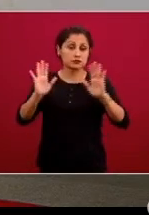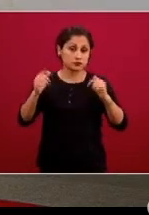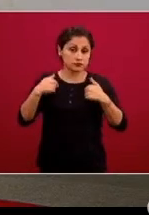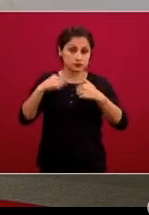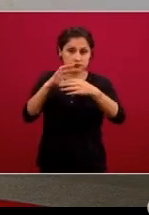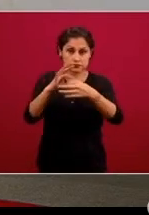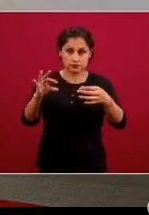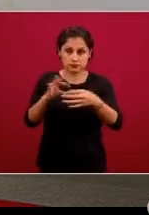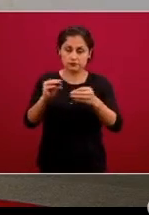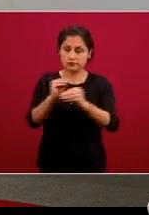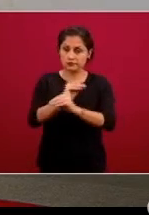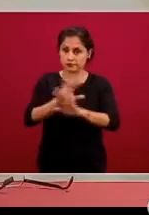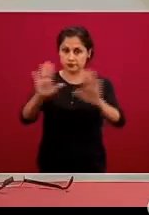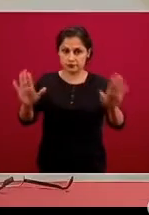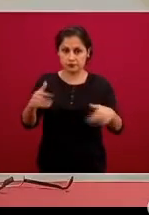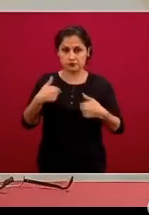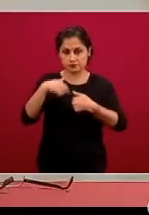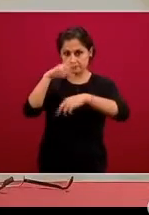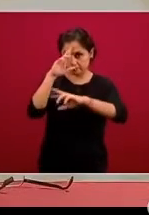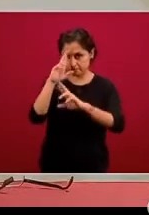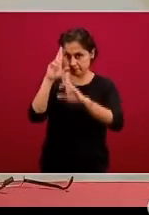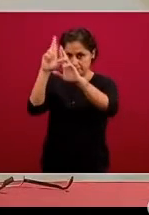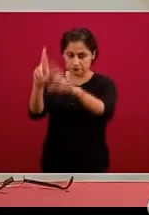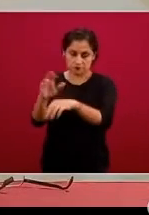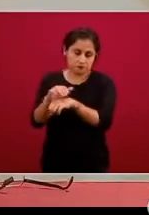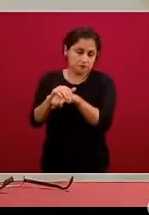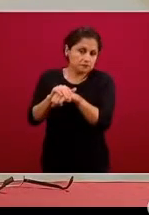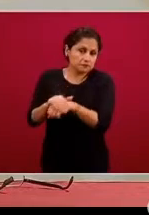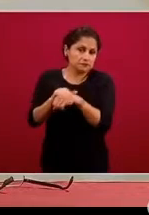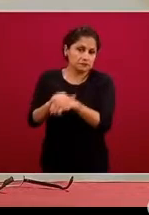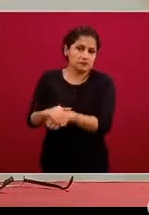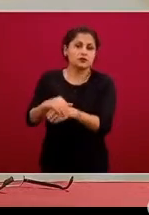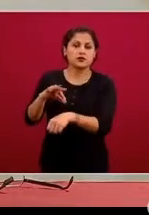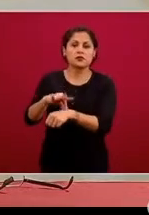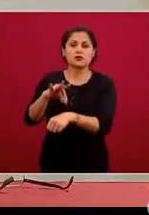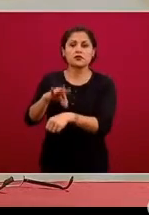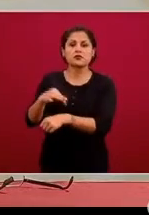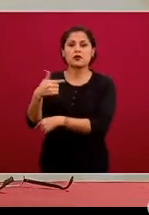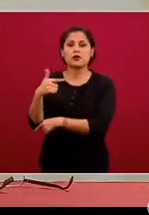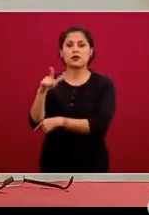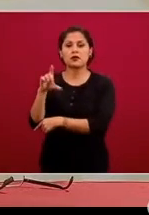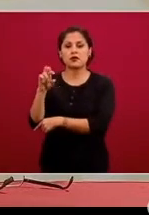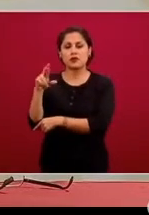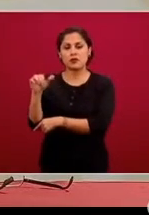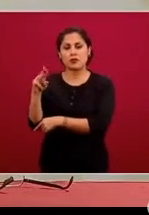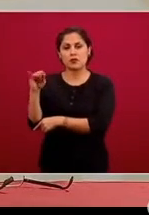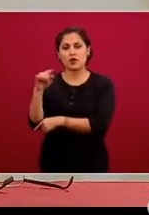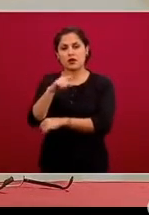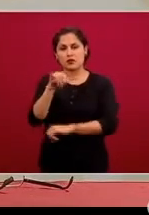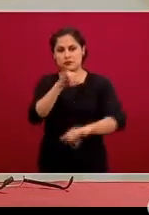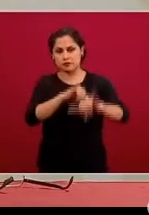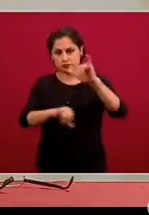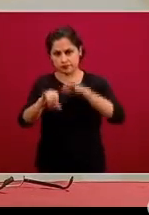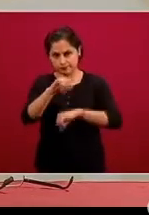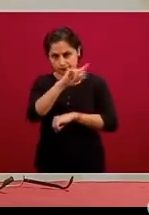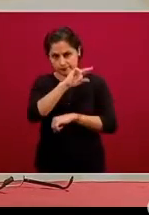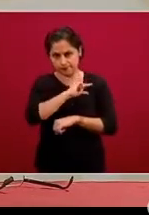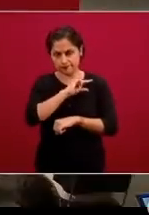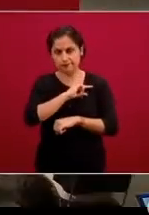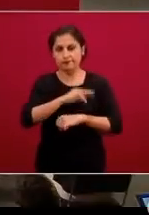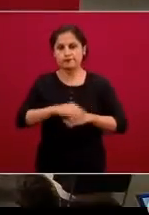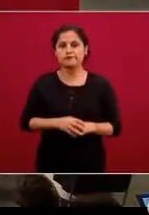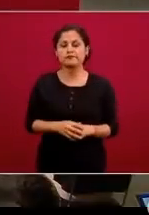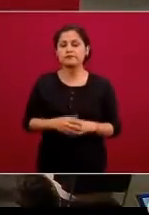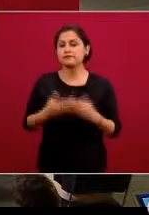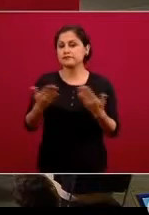are also going to have to have a more complete set of data to notify to the authorities. And